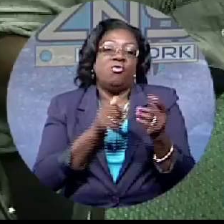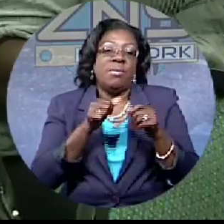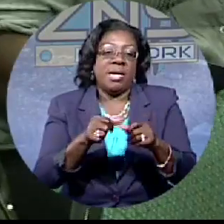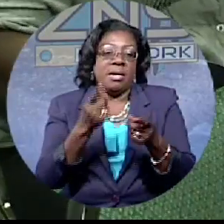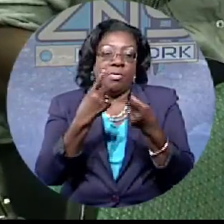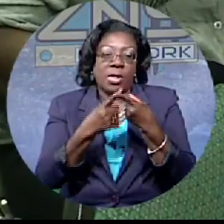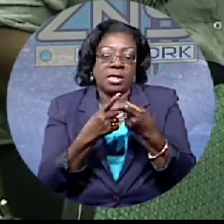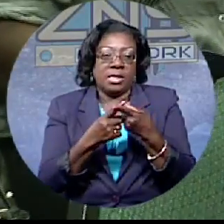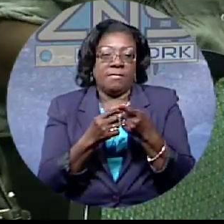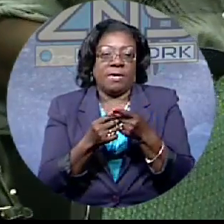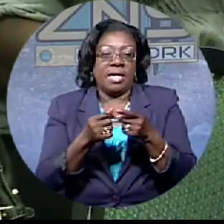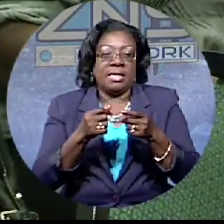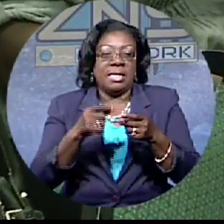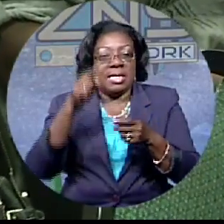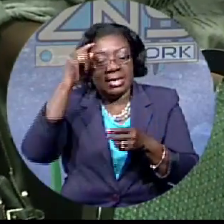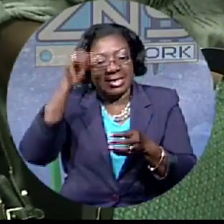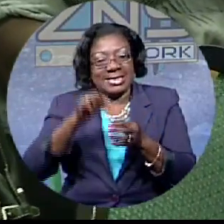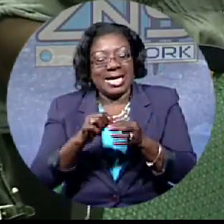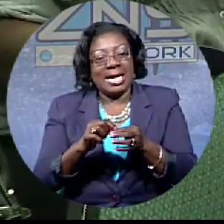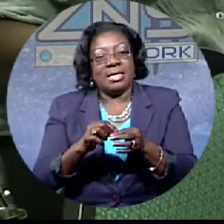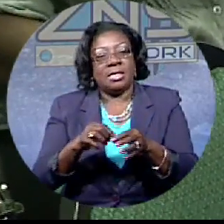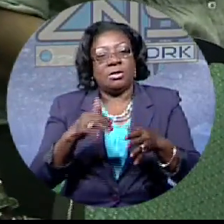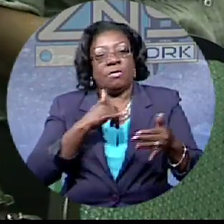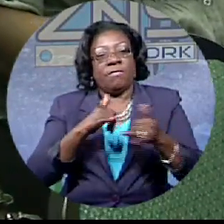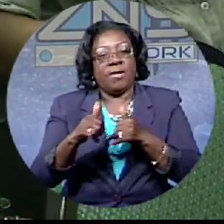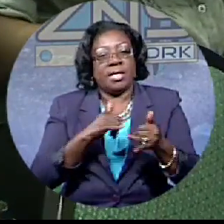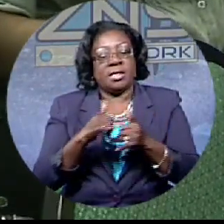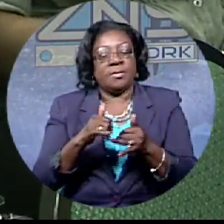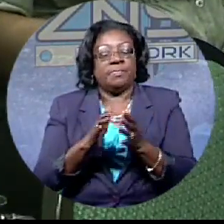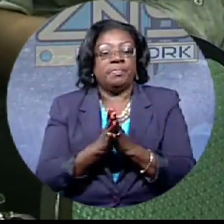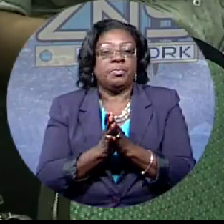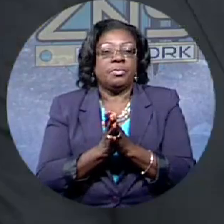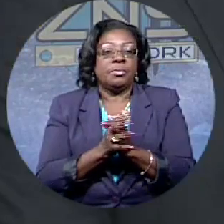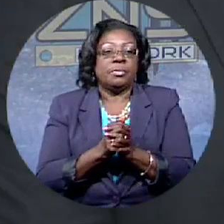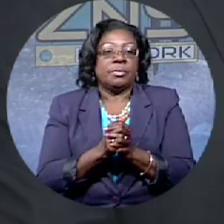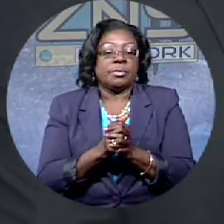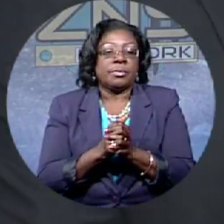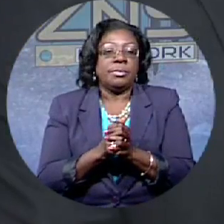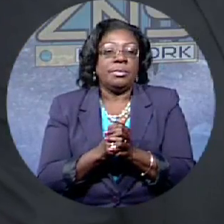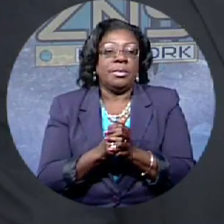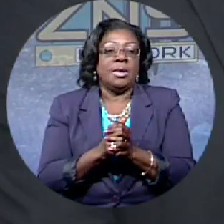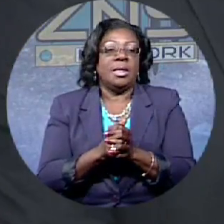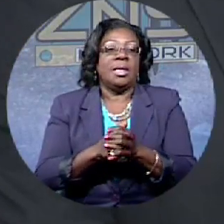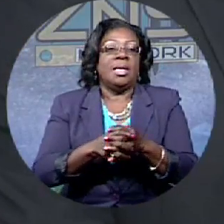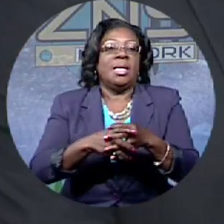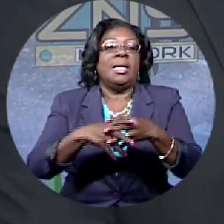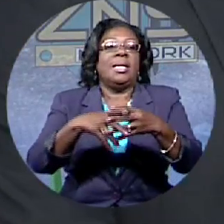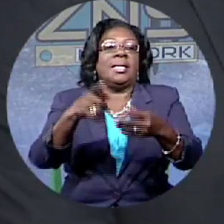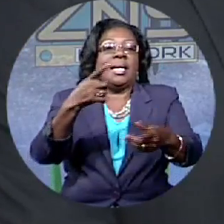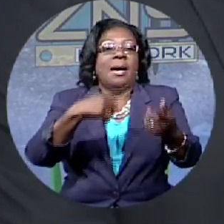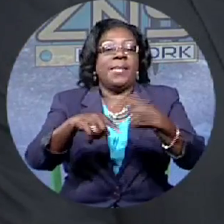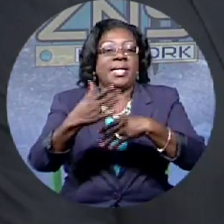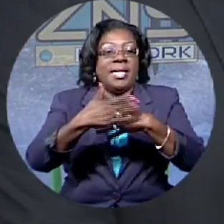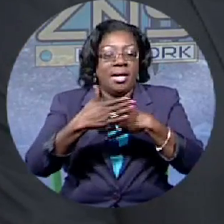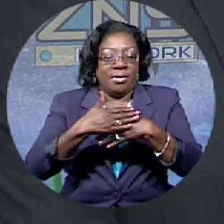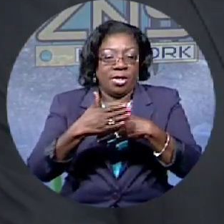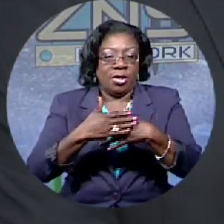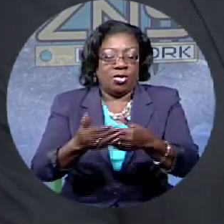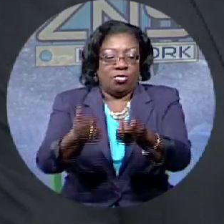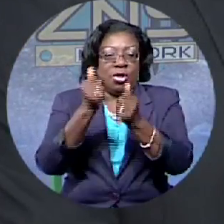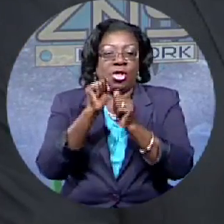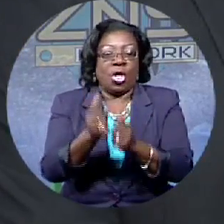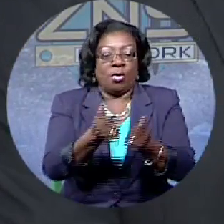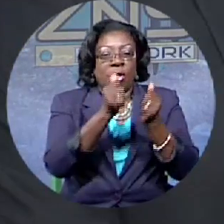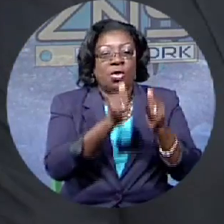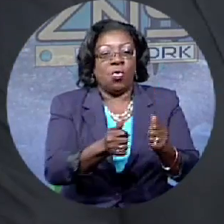fight. Well, the countdown is on to the 2013 holiday Junkanoo parades. The Junkanoo community got a financial push